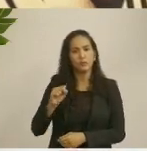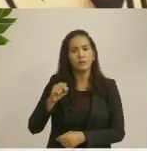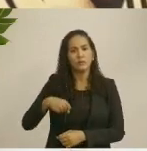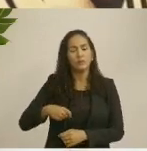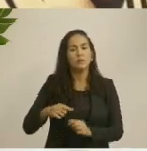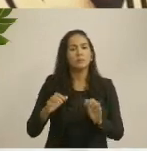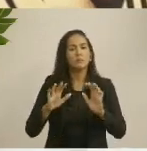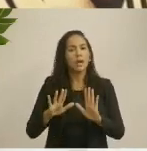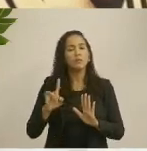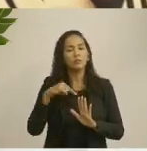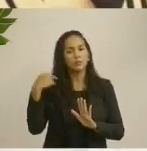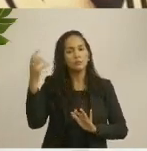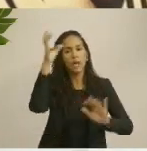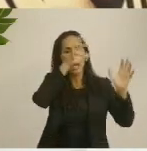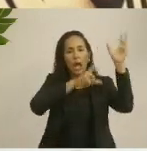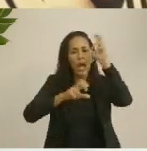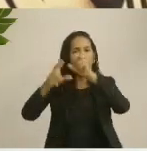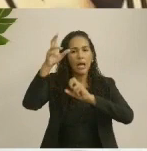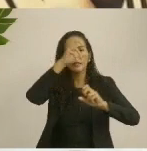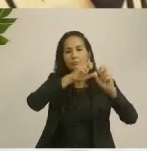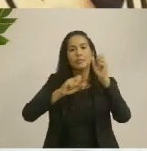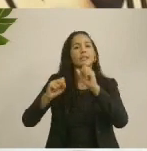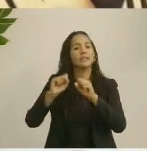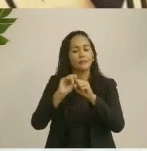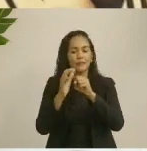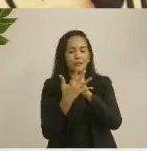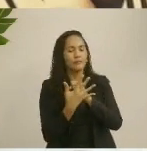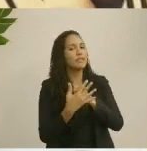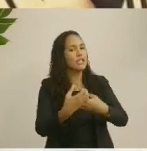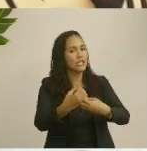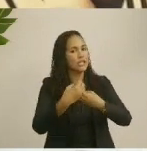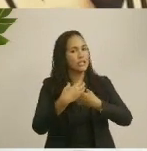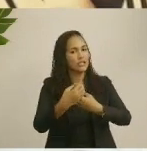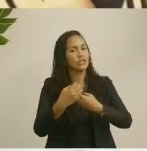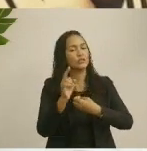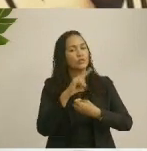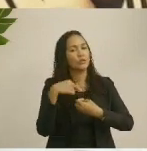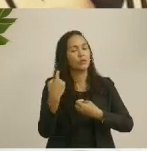about how we need to respond pro-socially, how